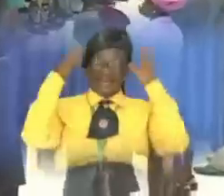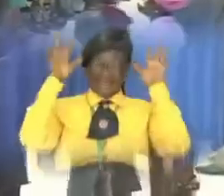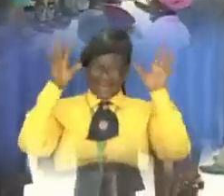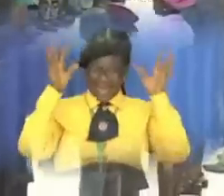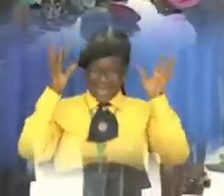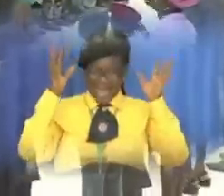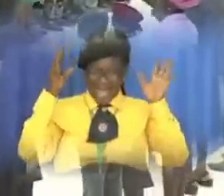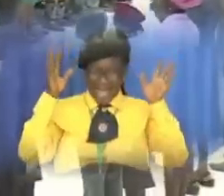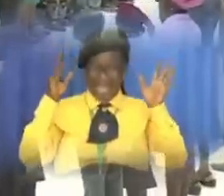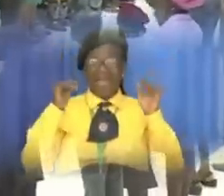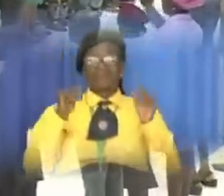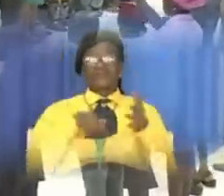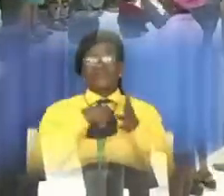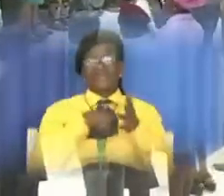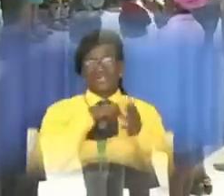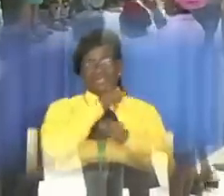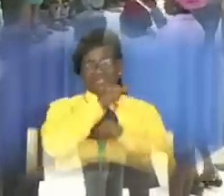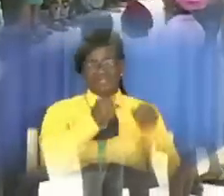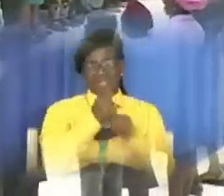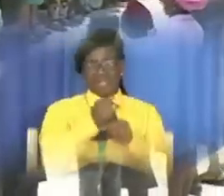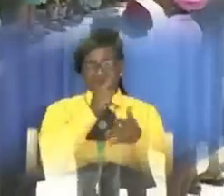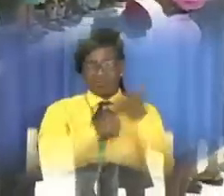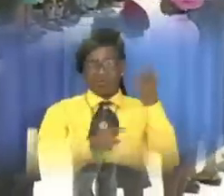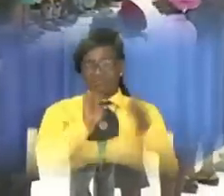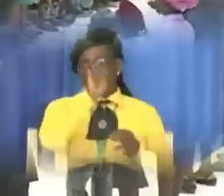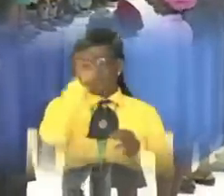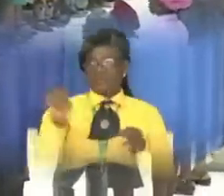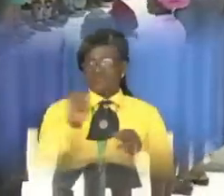whatever you touch will begin to prosper.